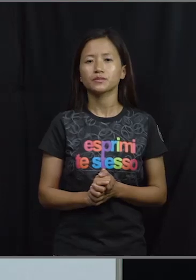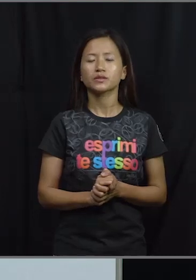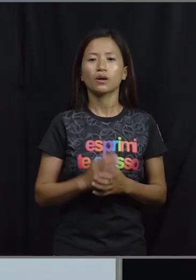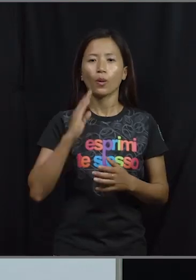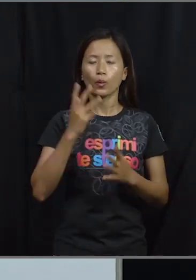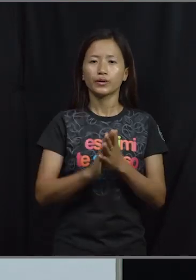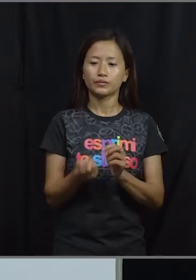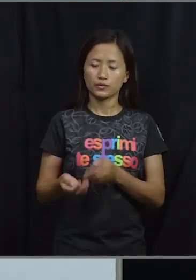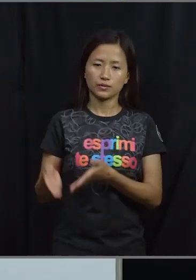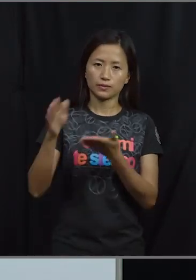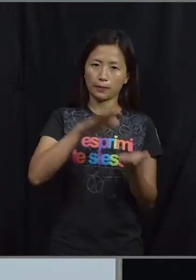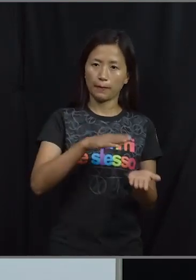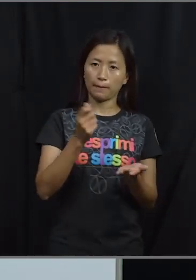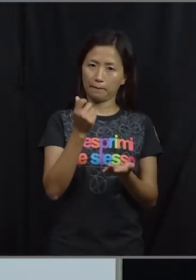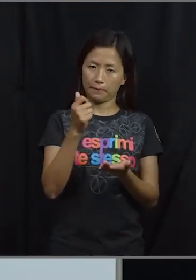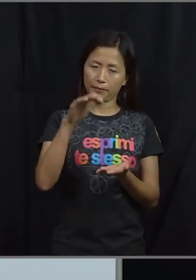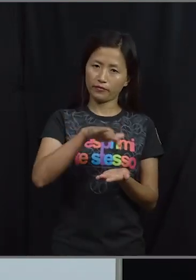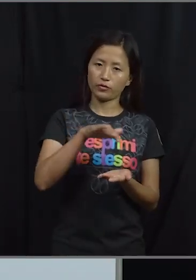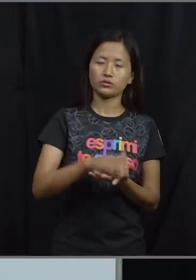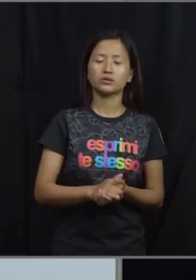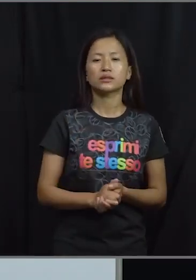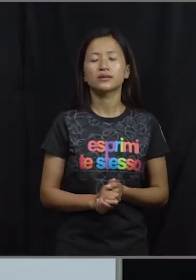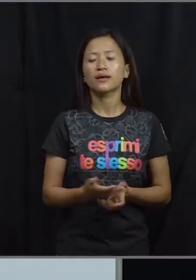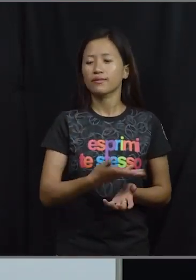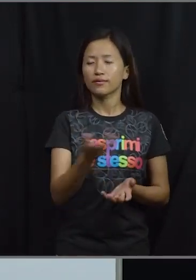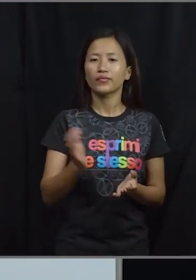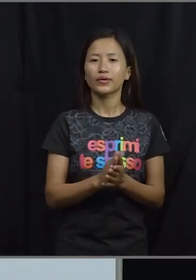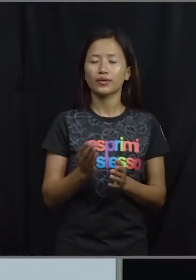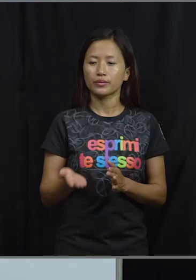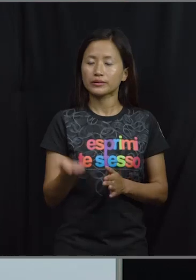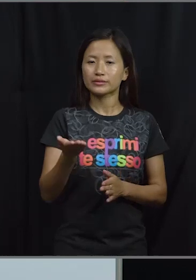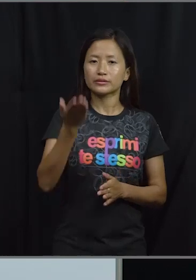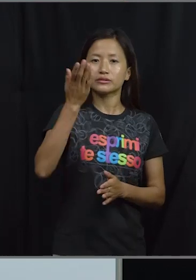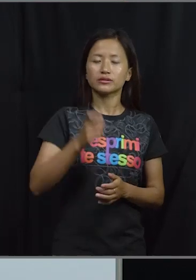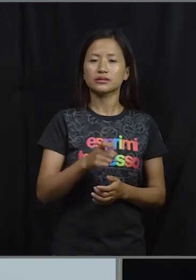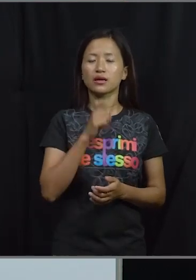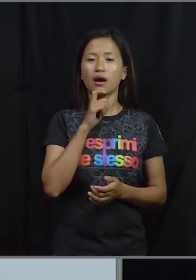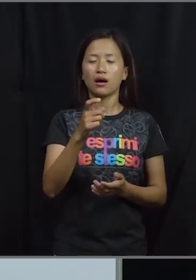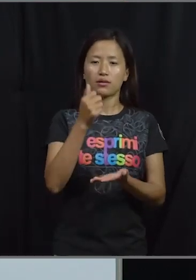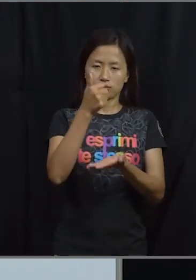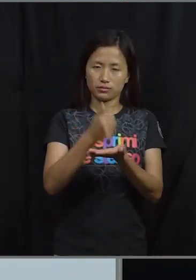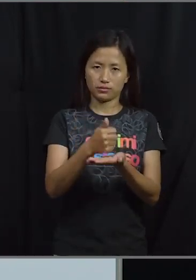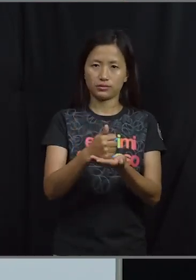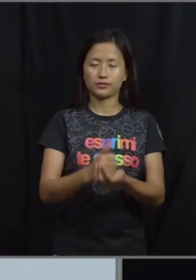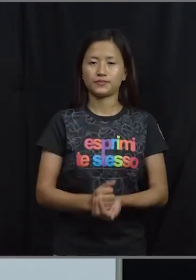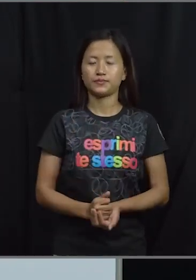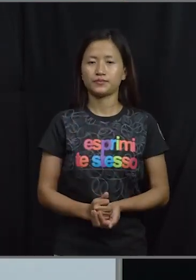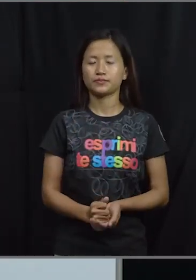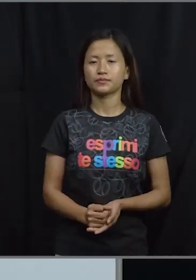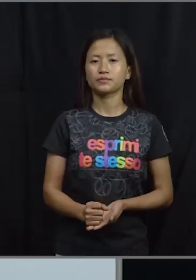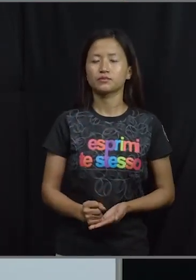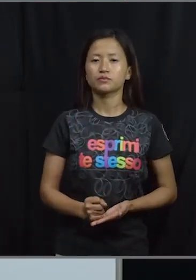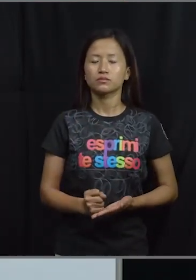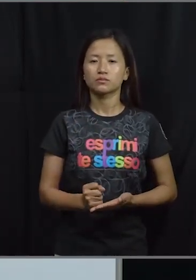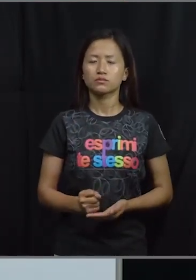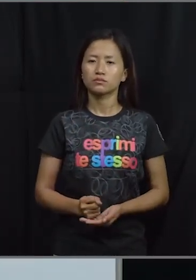when price falls, there will be increase in demand. This is called negative